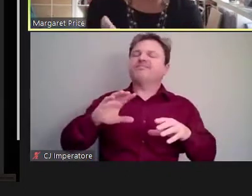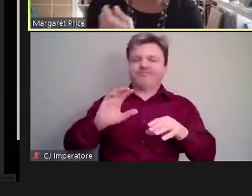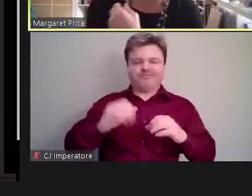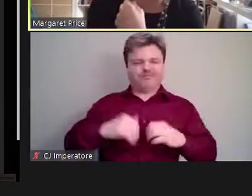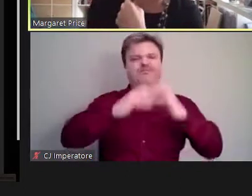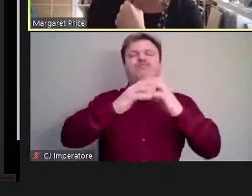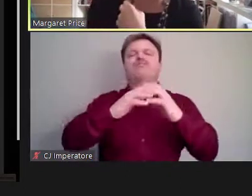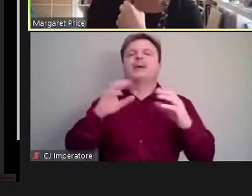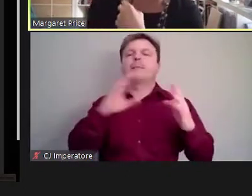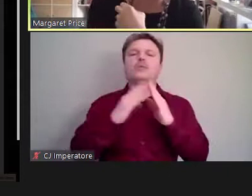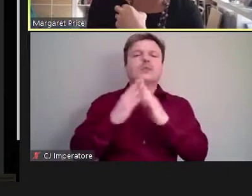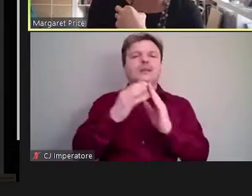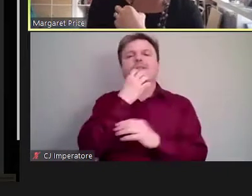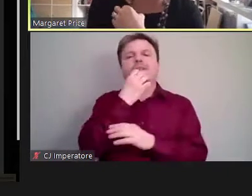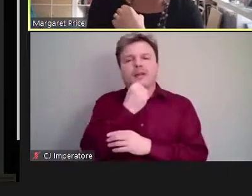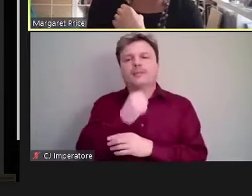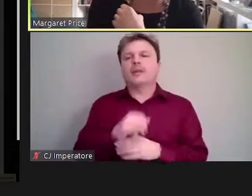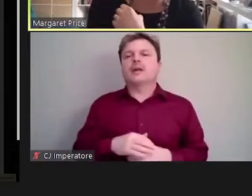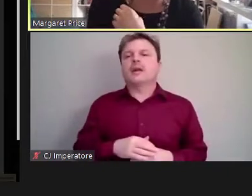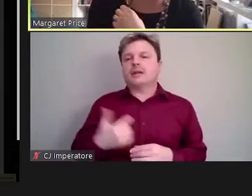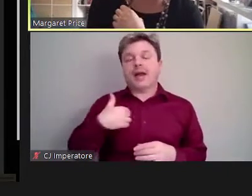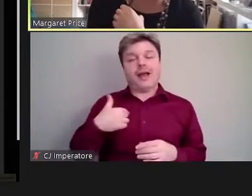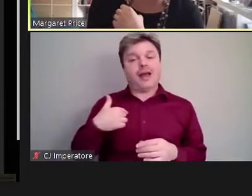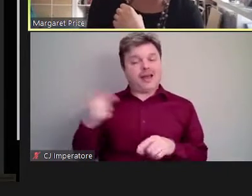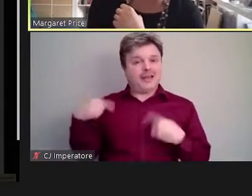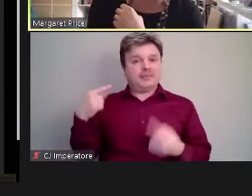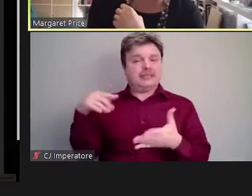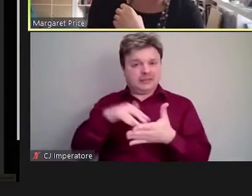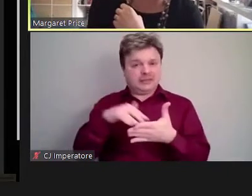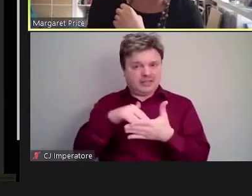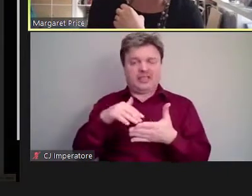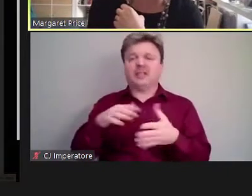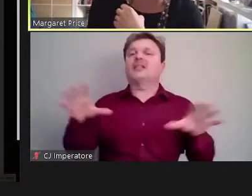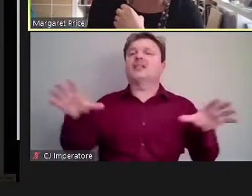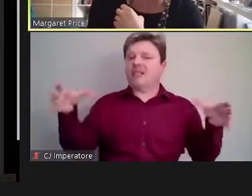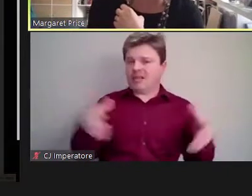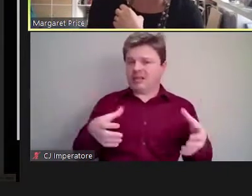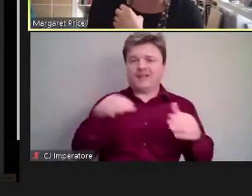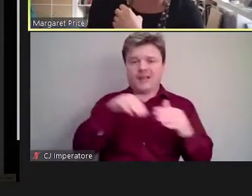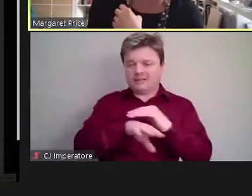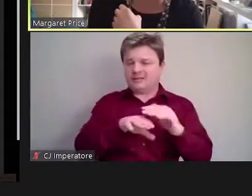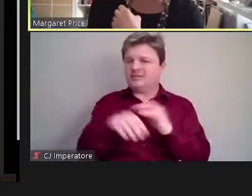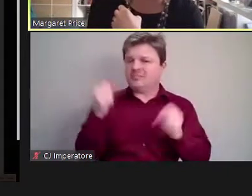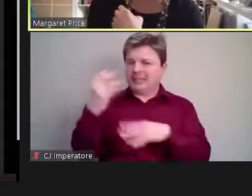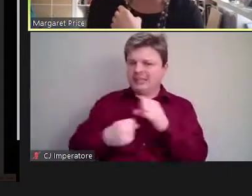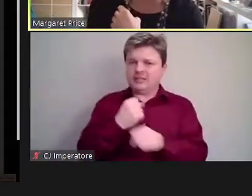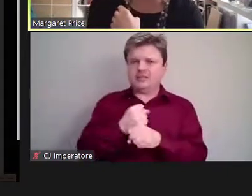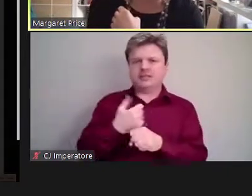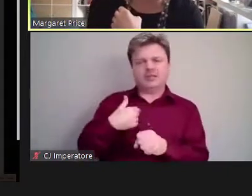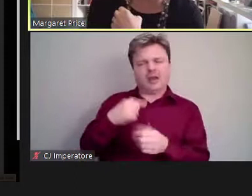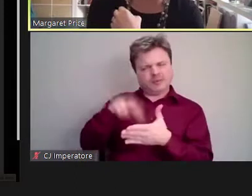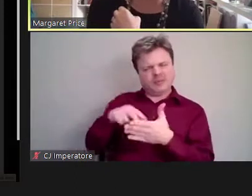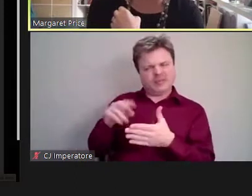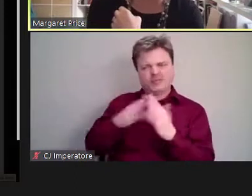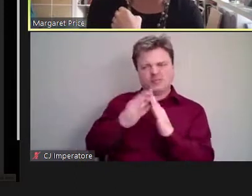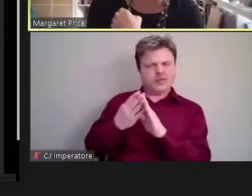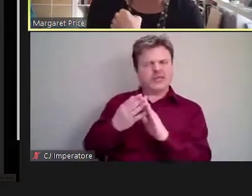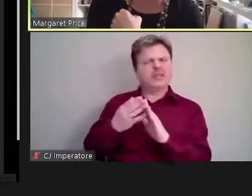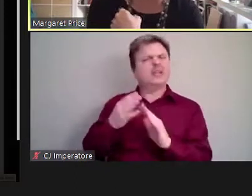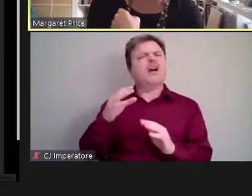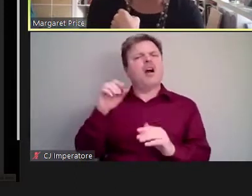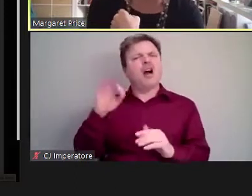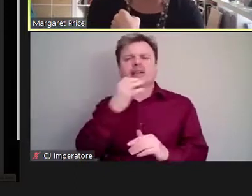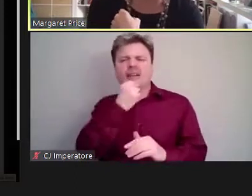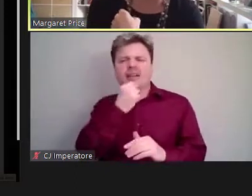studying collective access for some years, so I read the page about what a community of care is with tremendous interest. It turns out that a community of